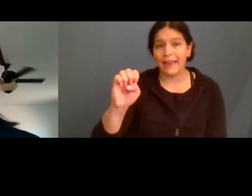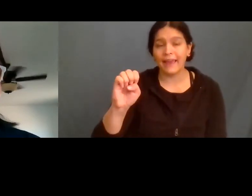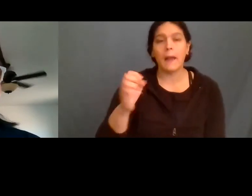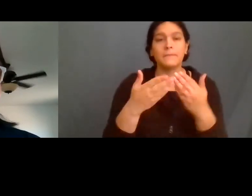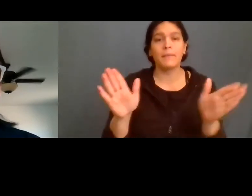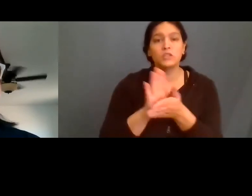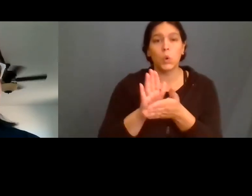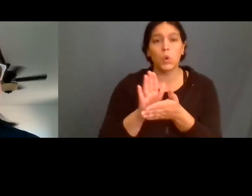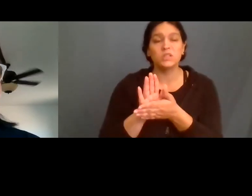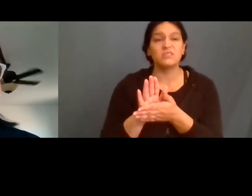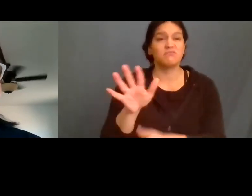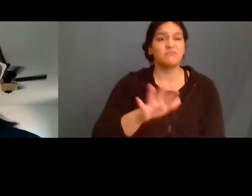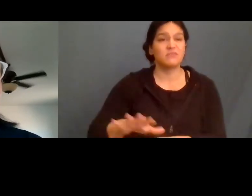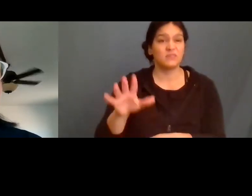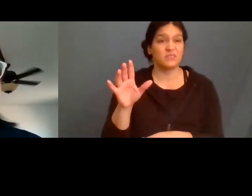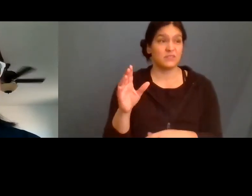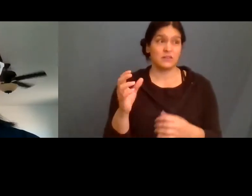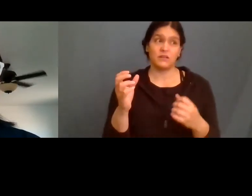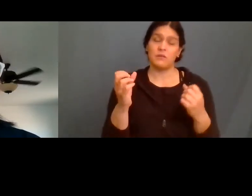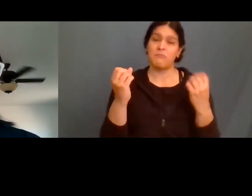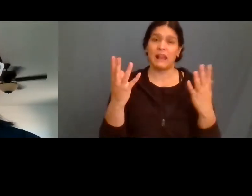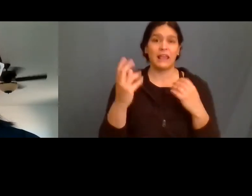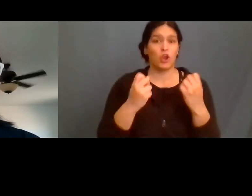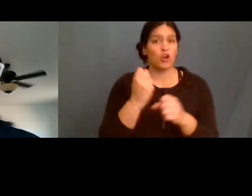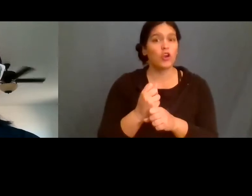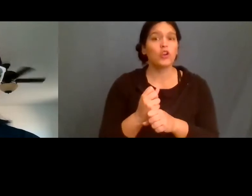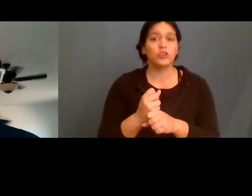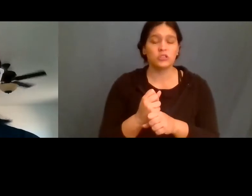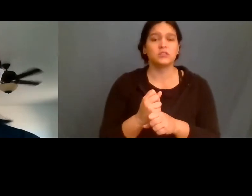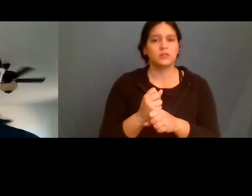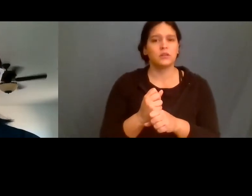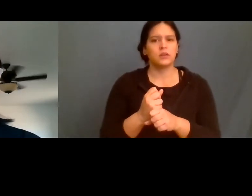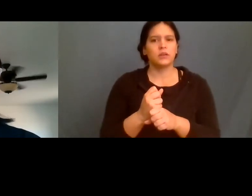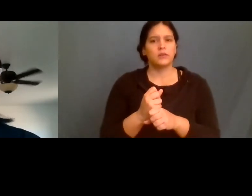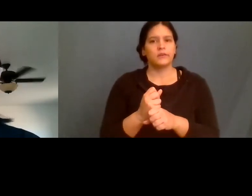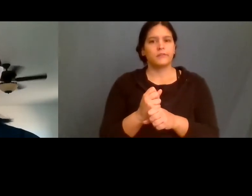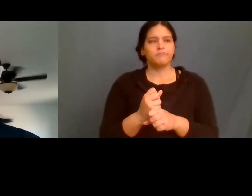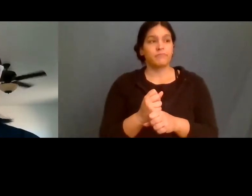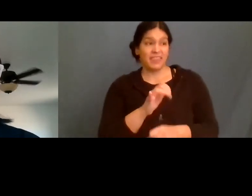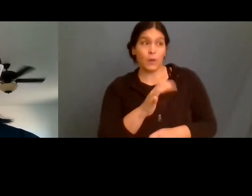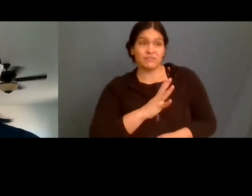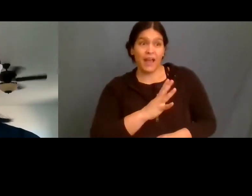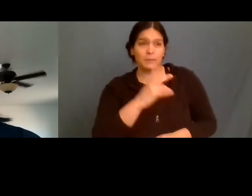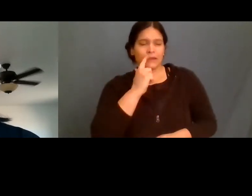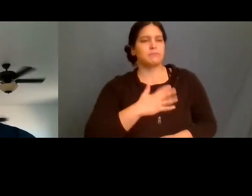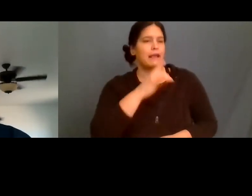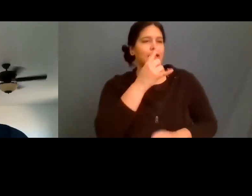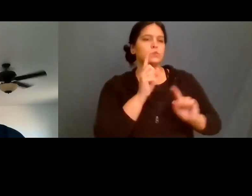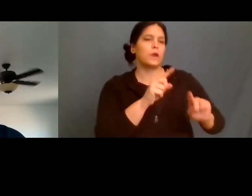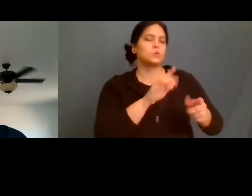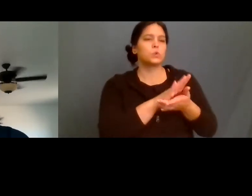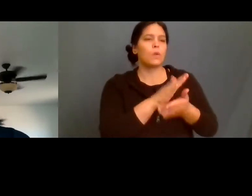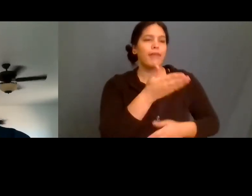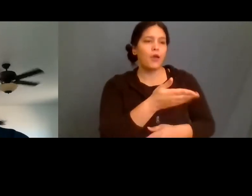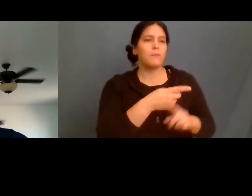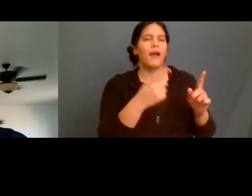over 100 miles a day. And it worked fine because my kids were in school there. But I've always